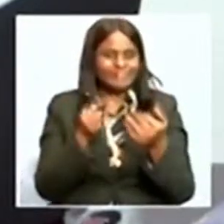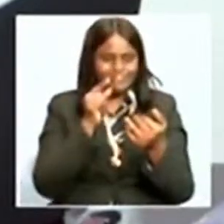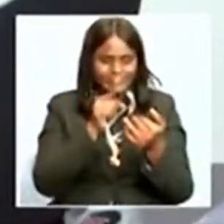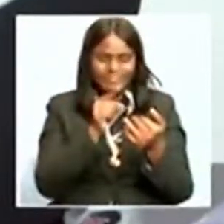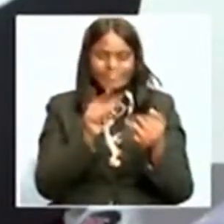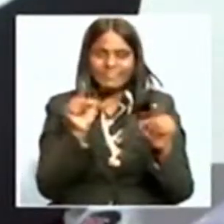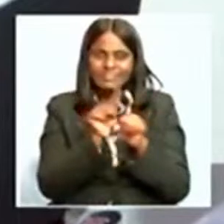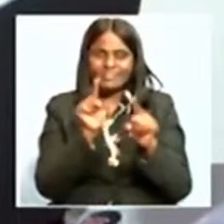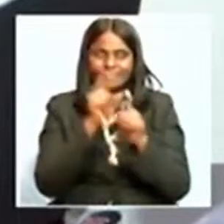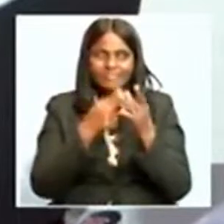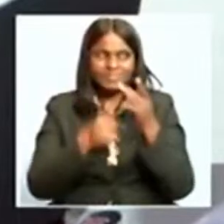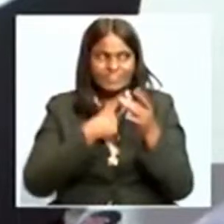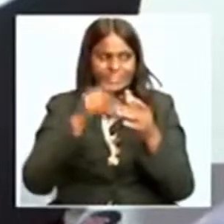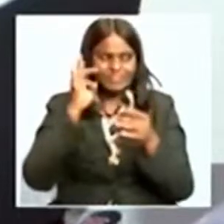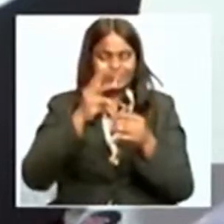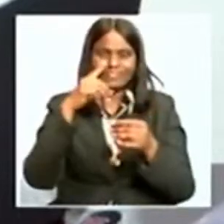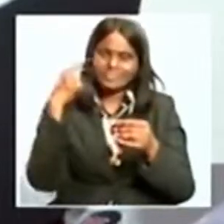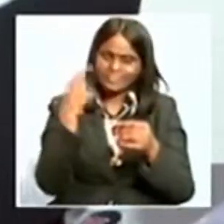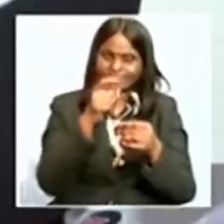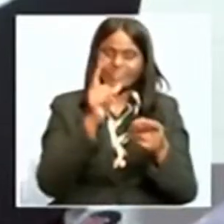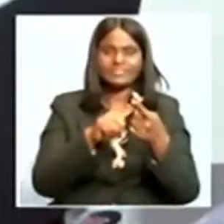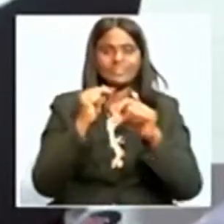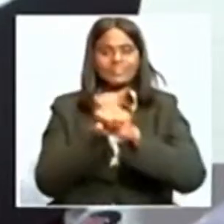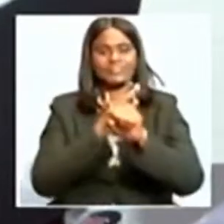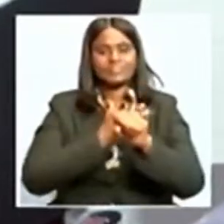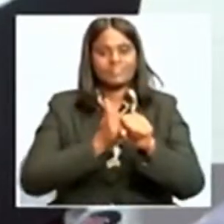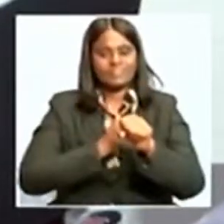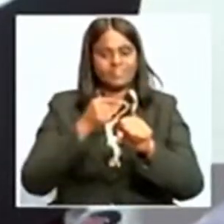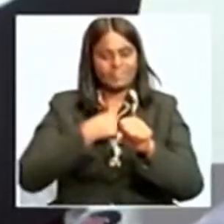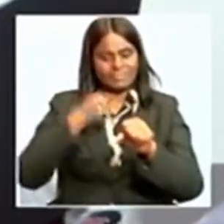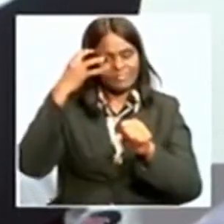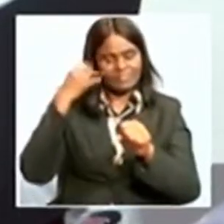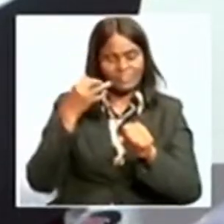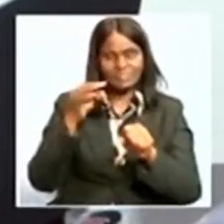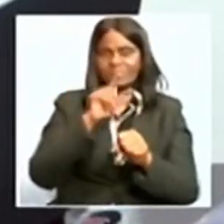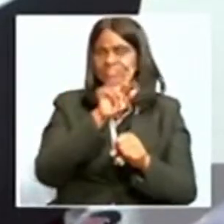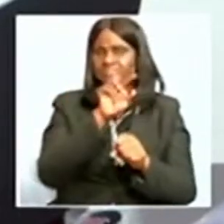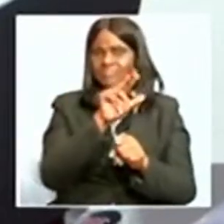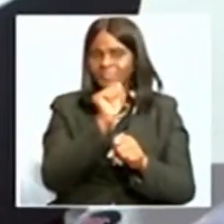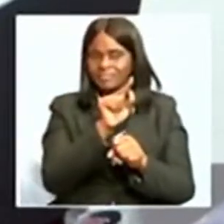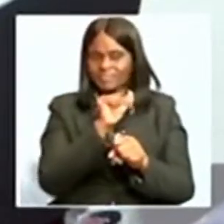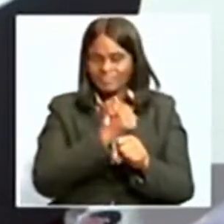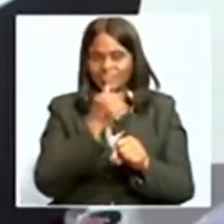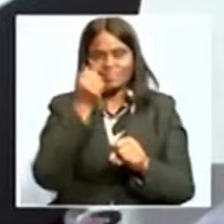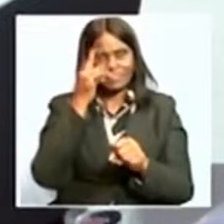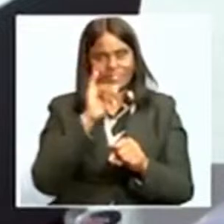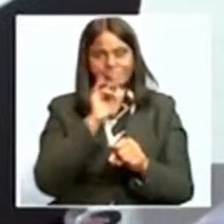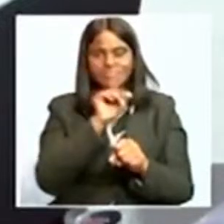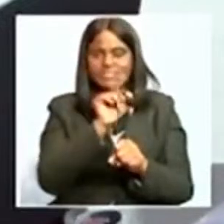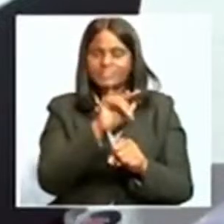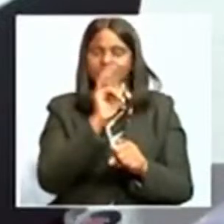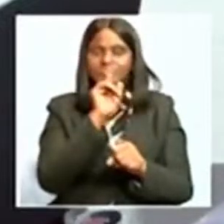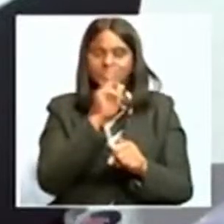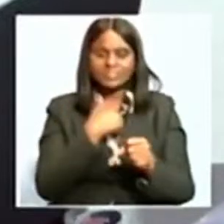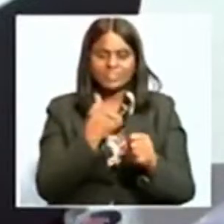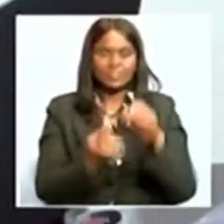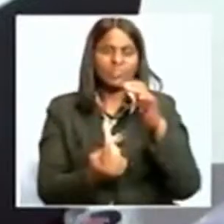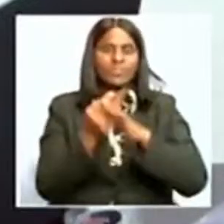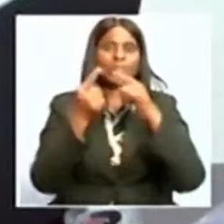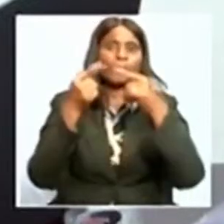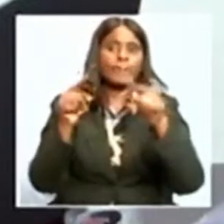this is what I'm going to invoke to defend myself as an officer of ZRA. So we do understand that, yes, there are circumstances